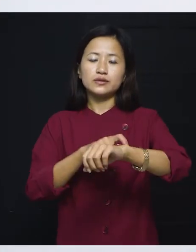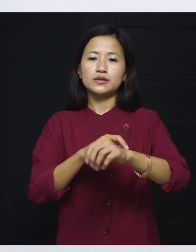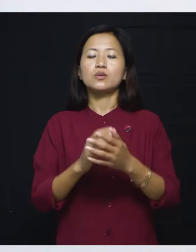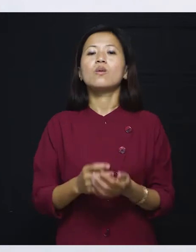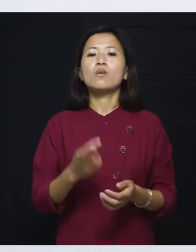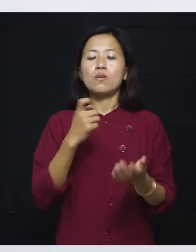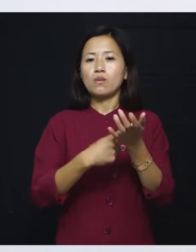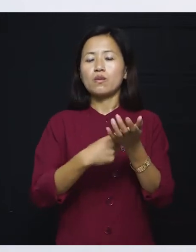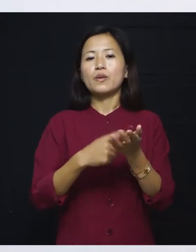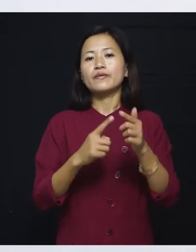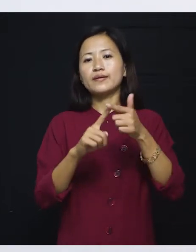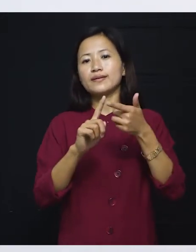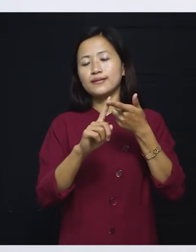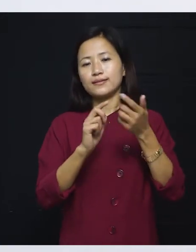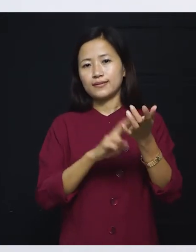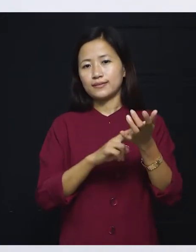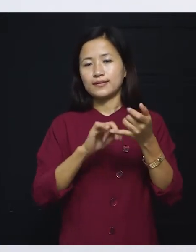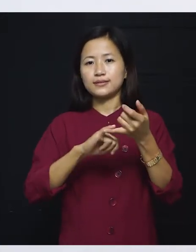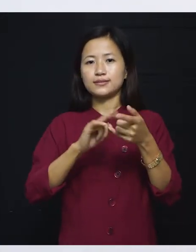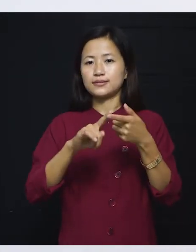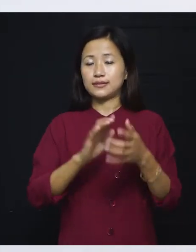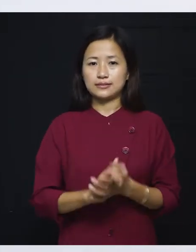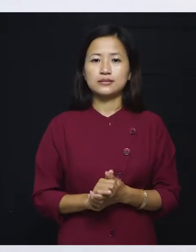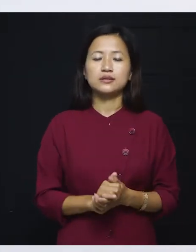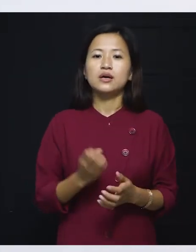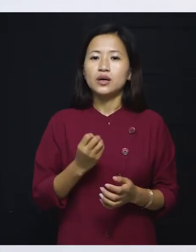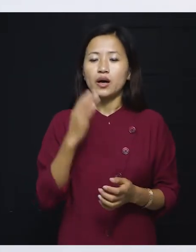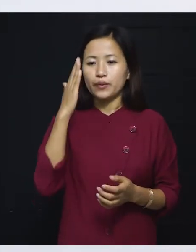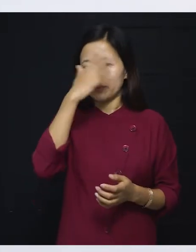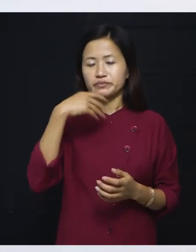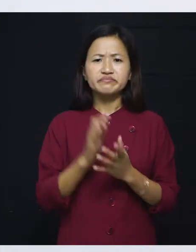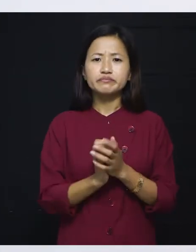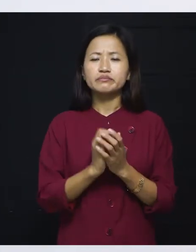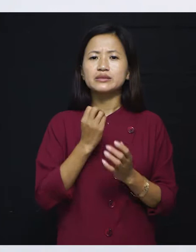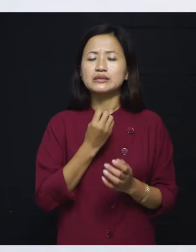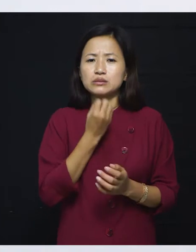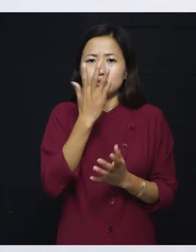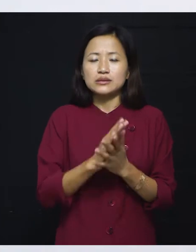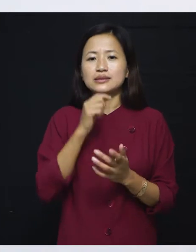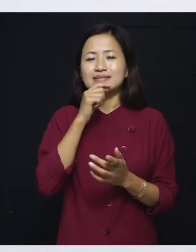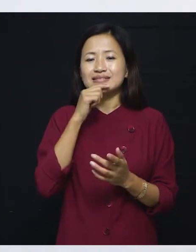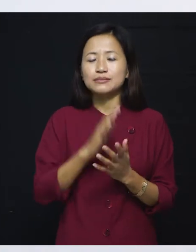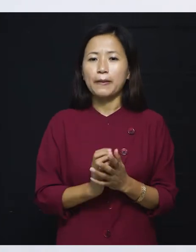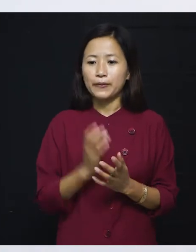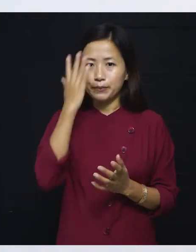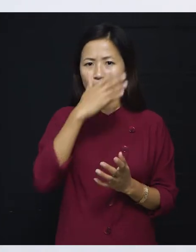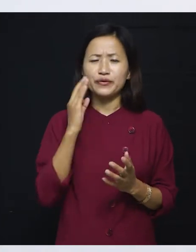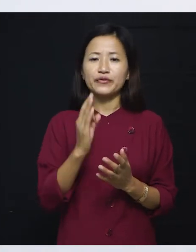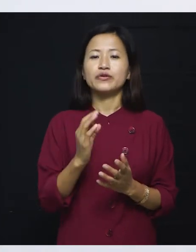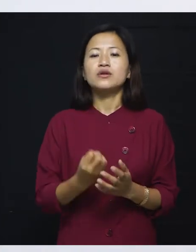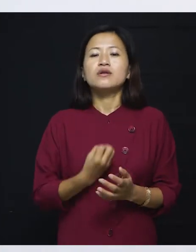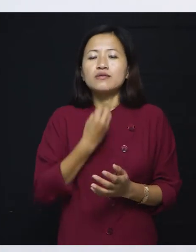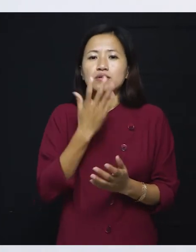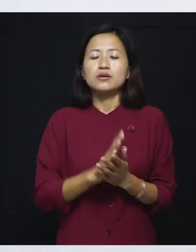okay? The rose is a beautiful flower. If I ask you what kind of tense it is, I know you will all